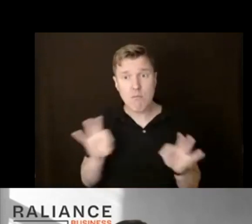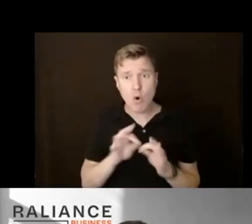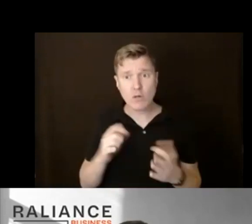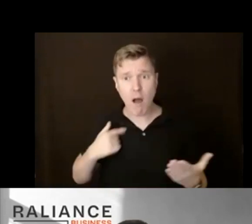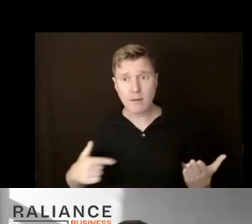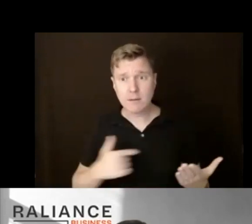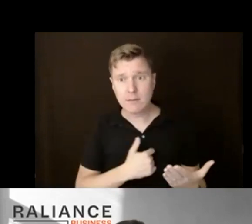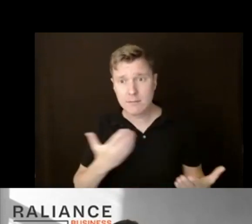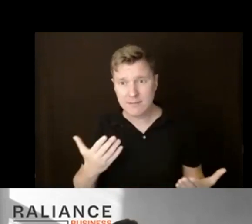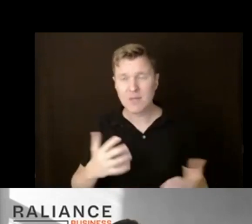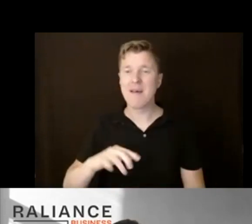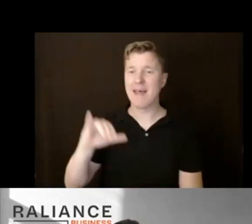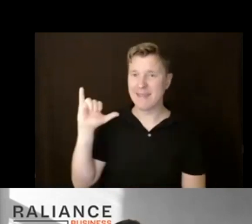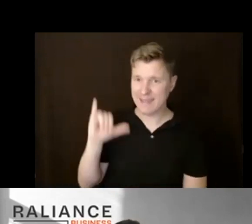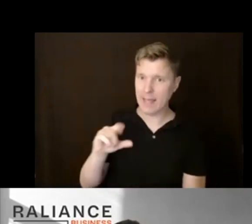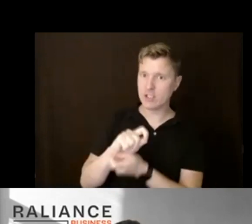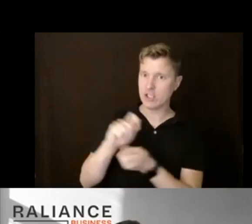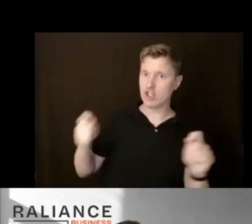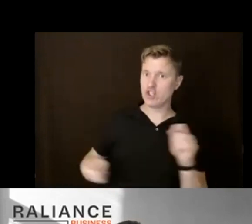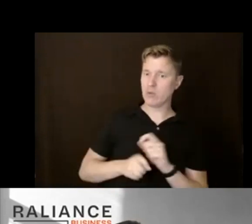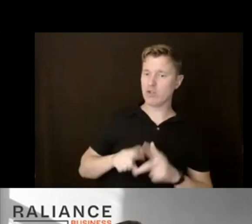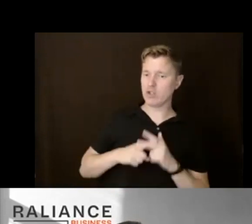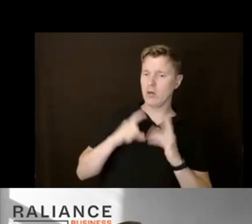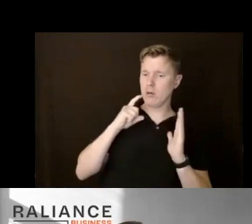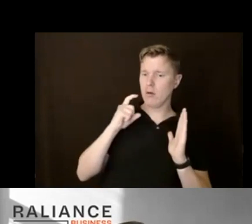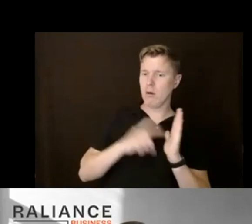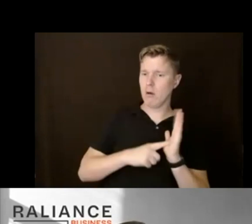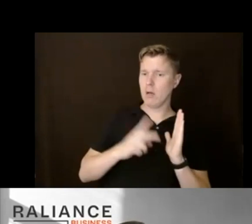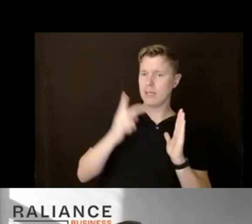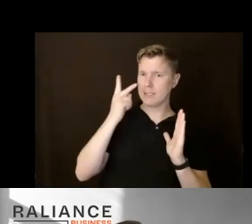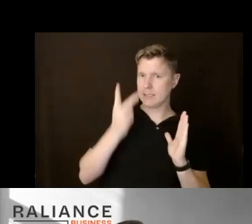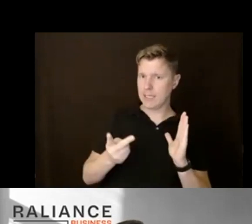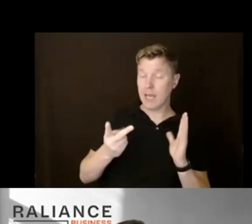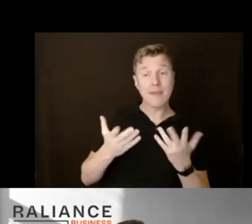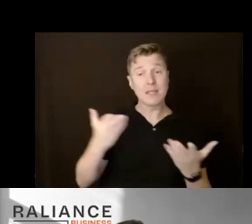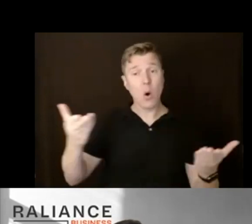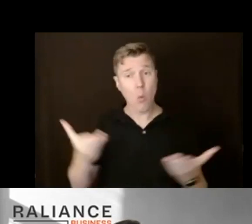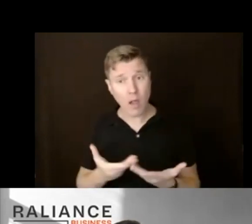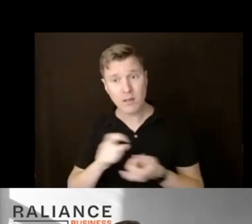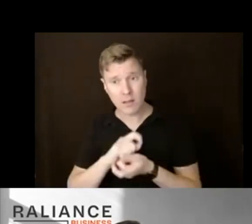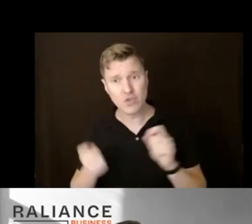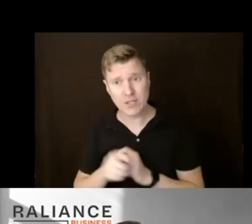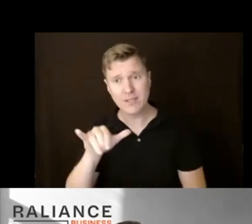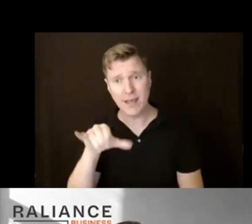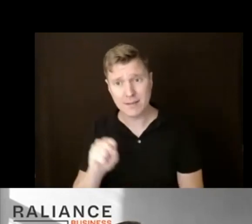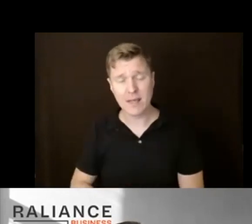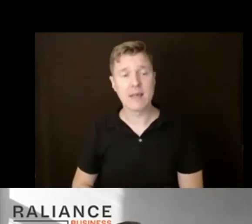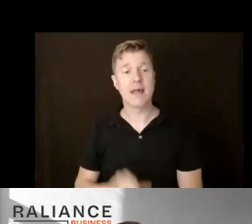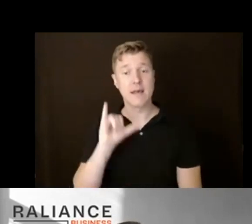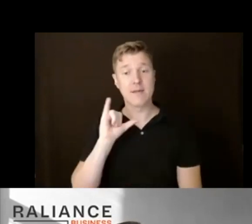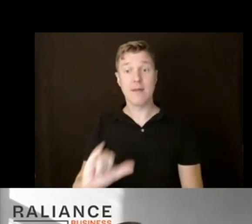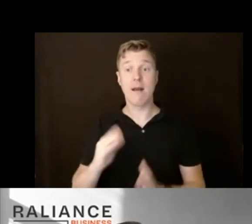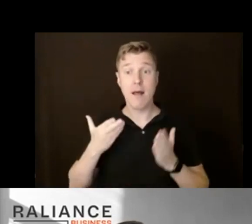so that's a change that we're beginning to see. And I think it's a really welcome change, because it allows us